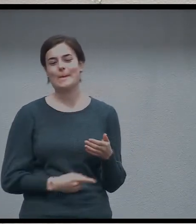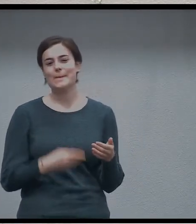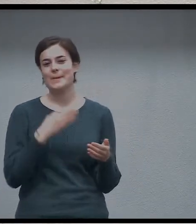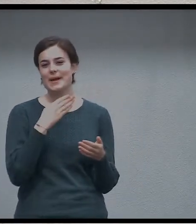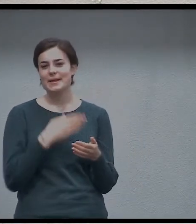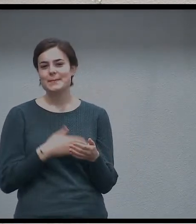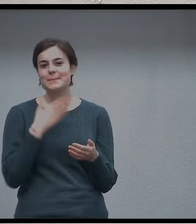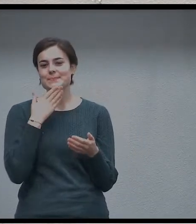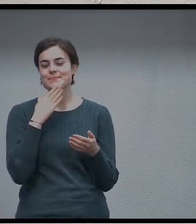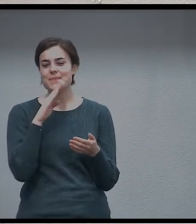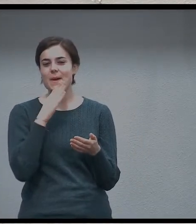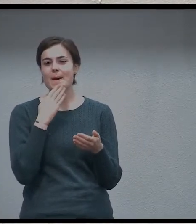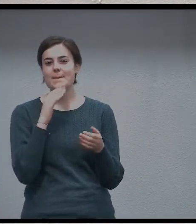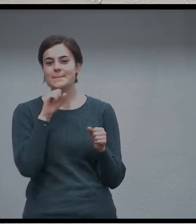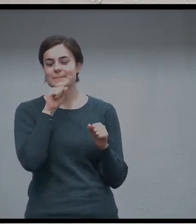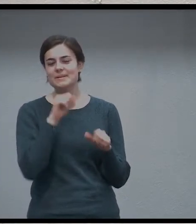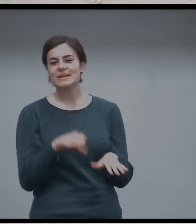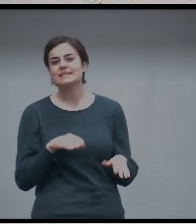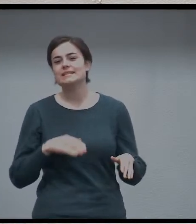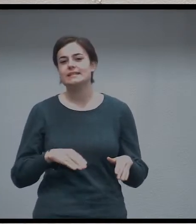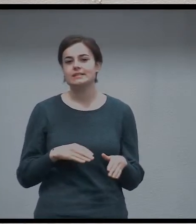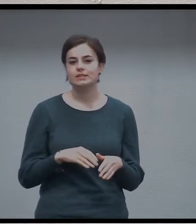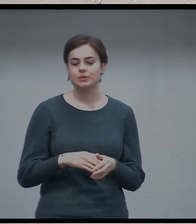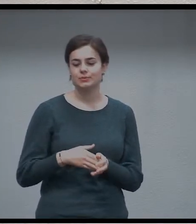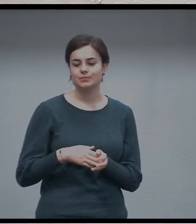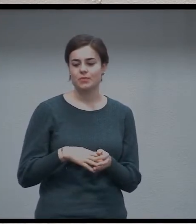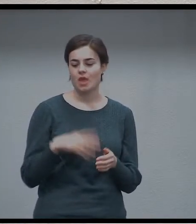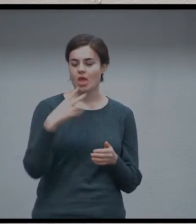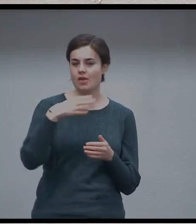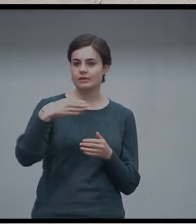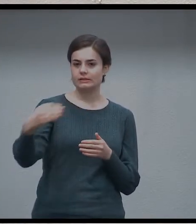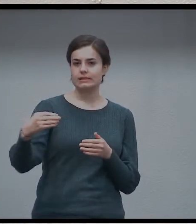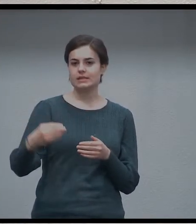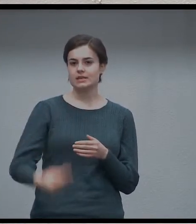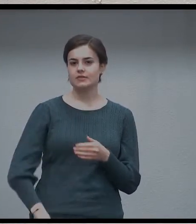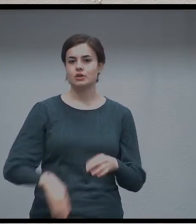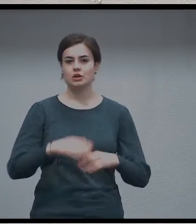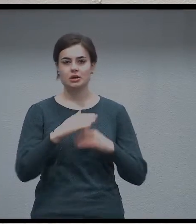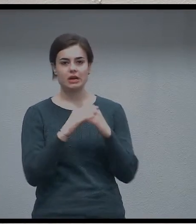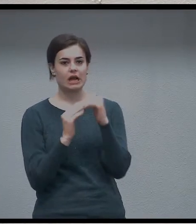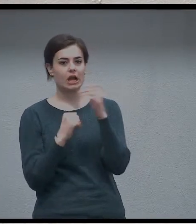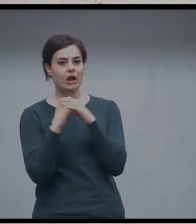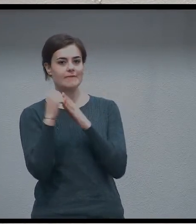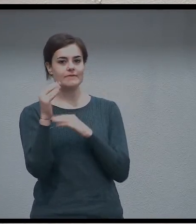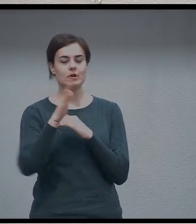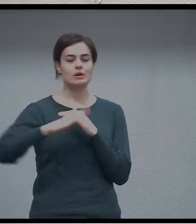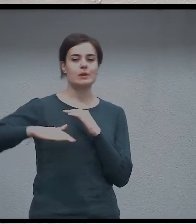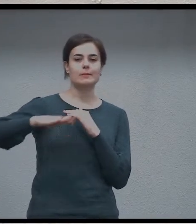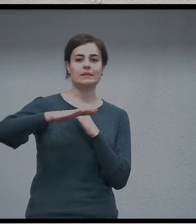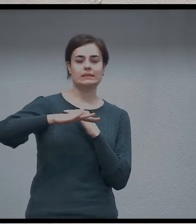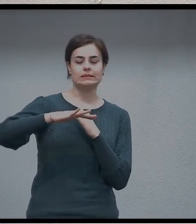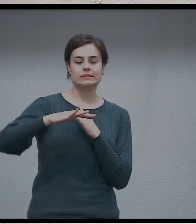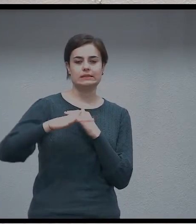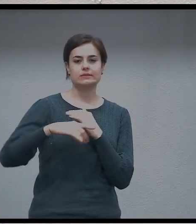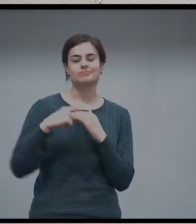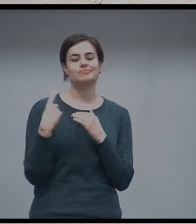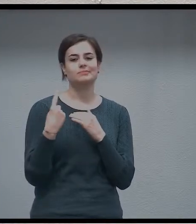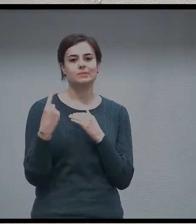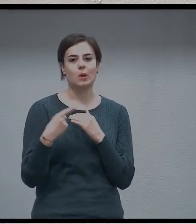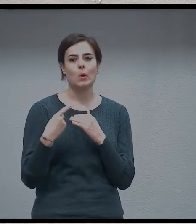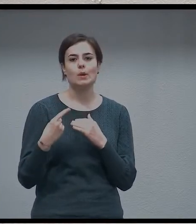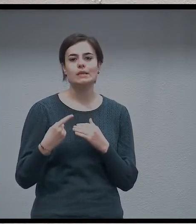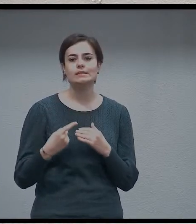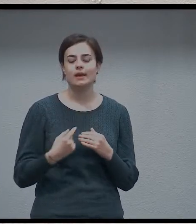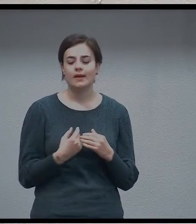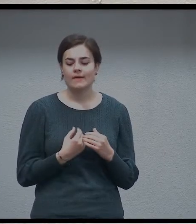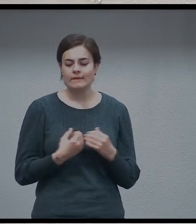a blessing it is to step out of your comfort zone and to go and experience. There's always fear involved. You heard a little of that.